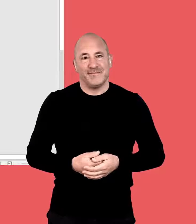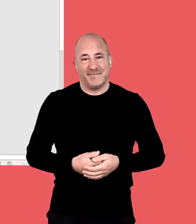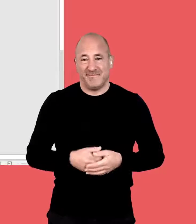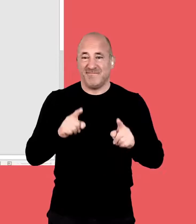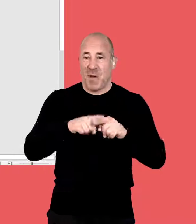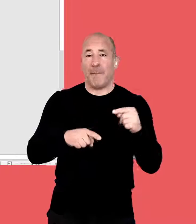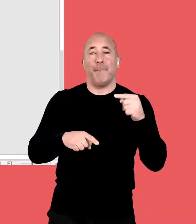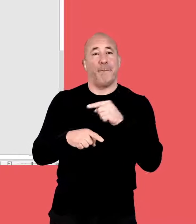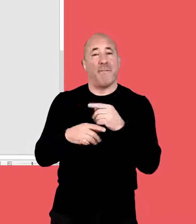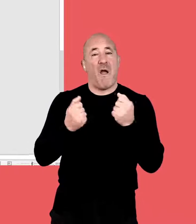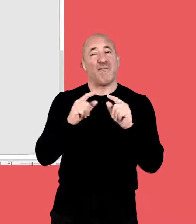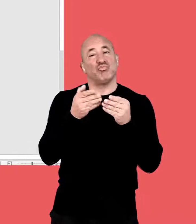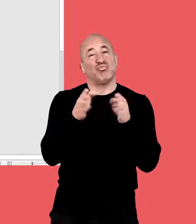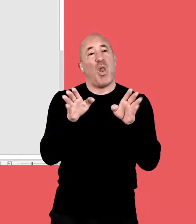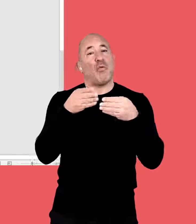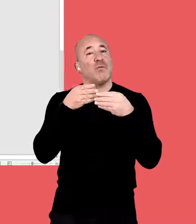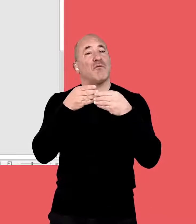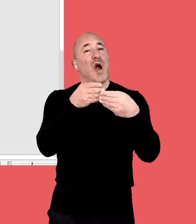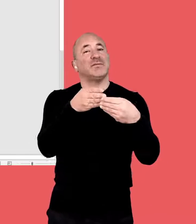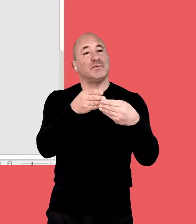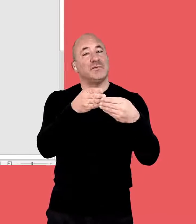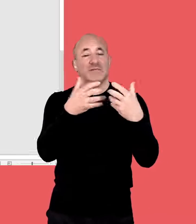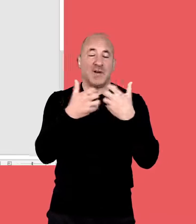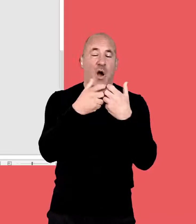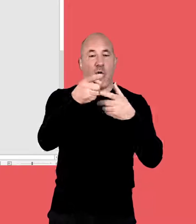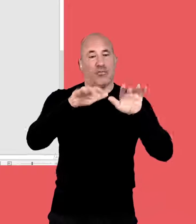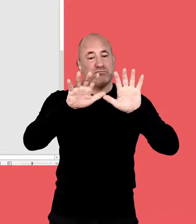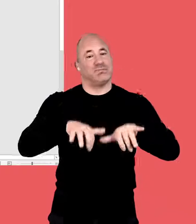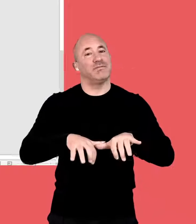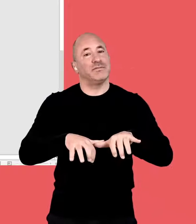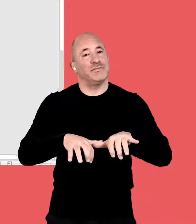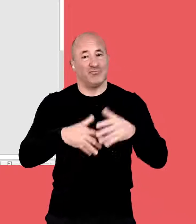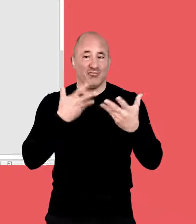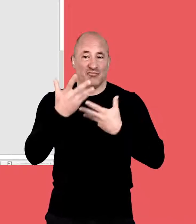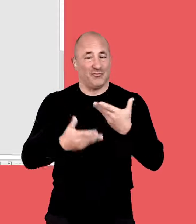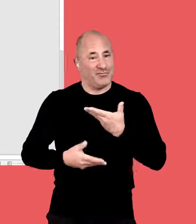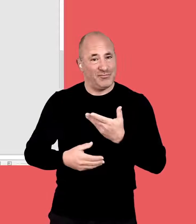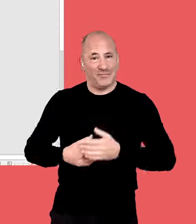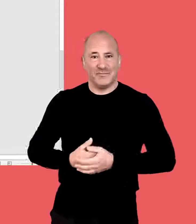There is also some general guidance here on completing the form itself.